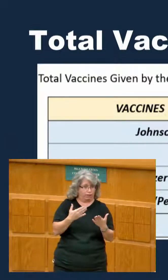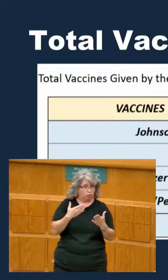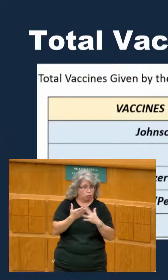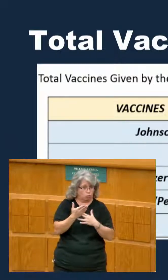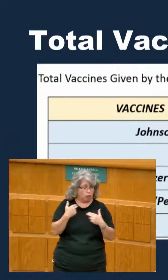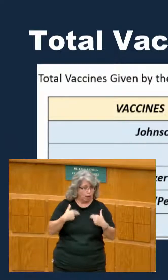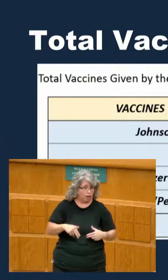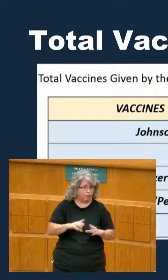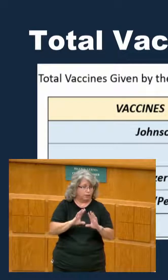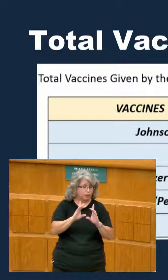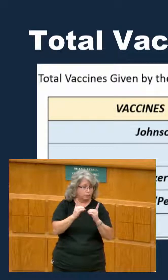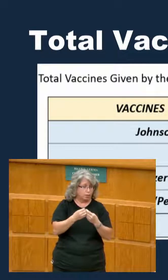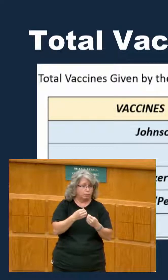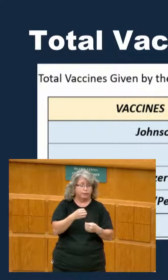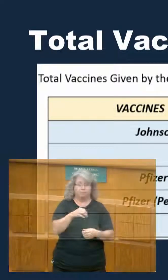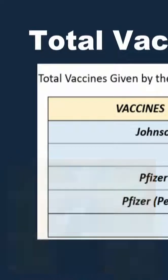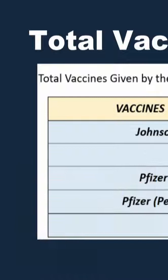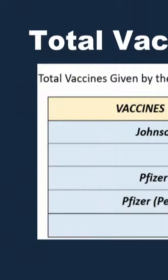of